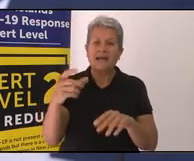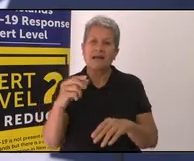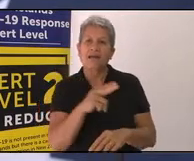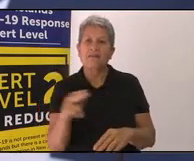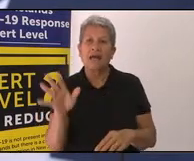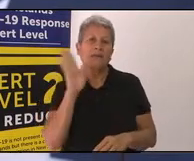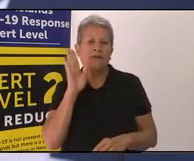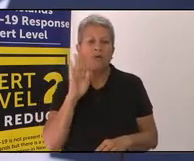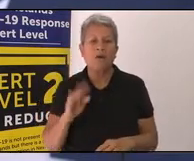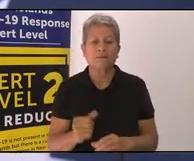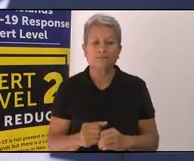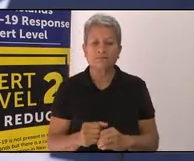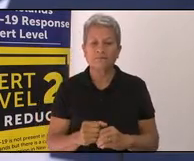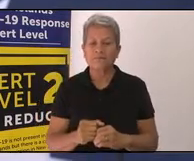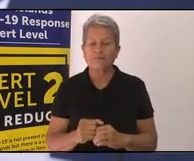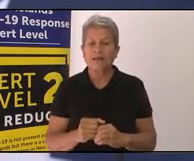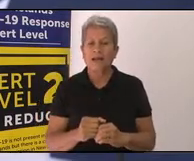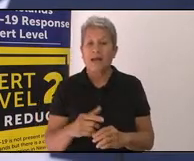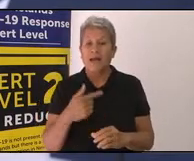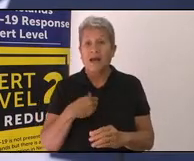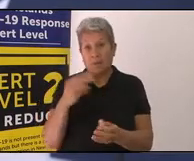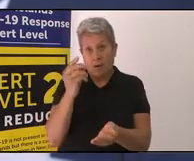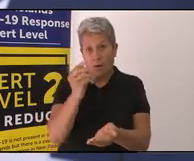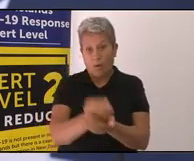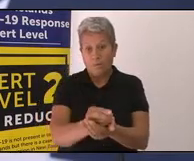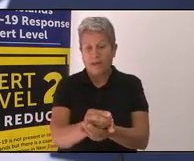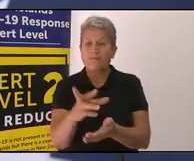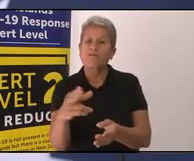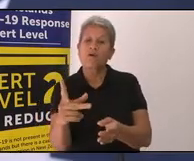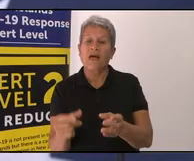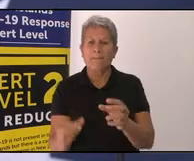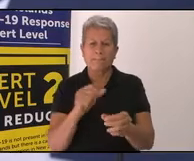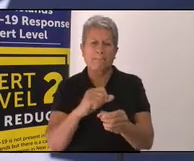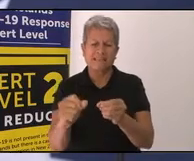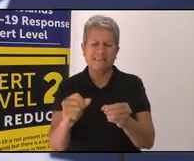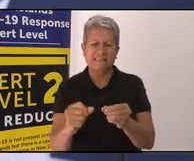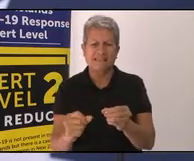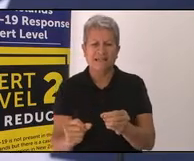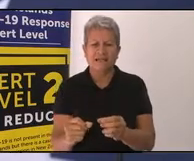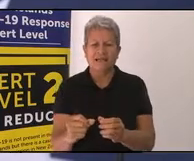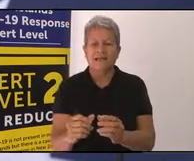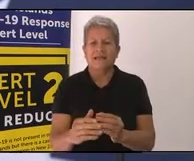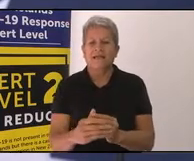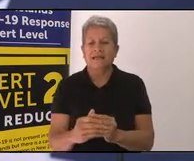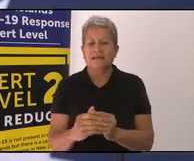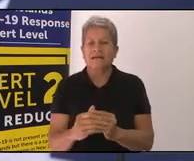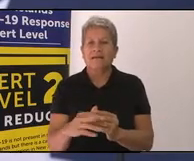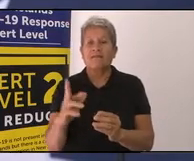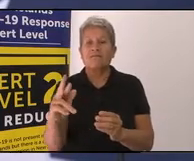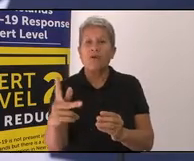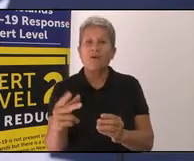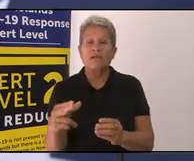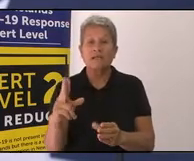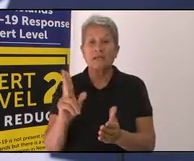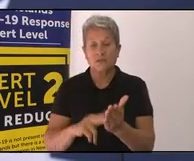number. So while I'm hoping for the best case scenario of a short border closure with New Zealand, we